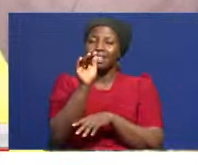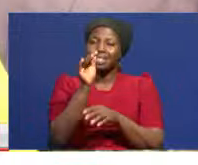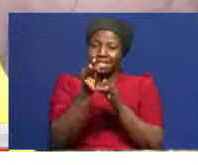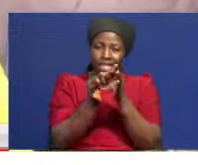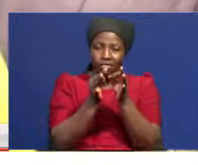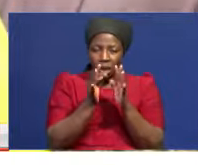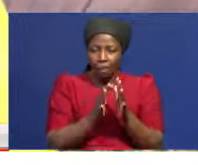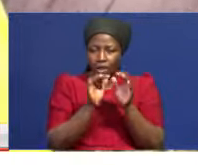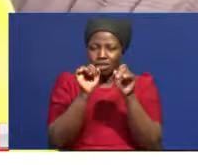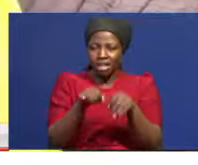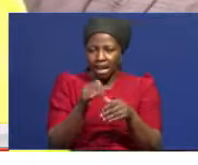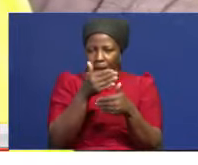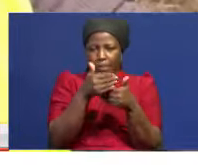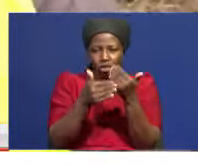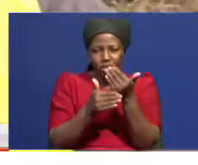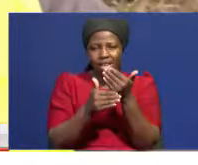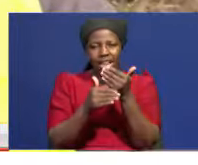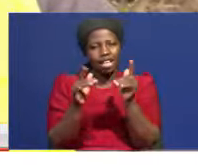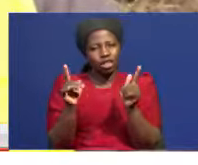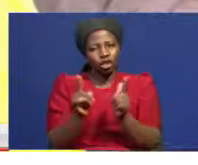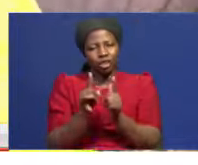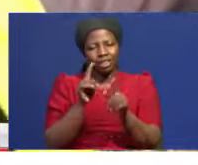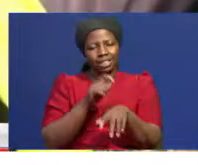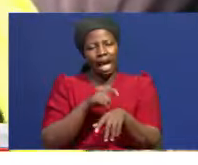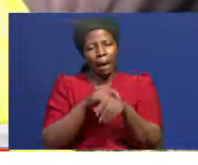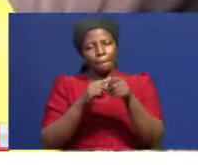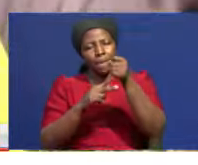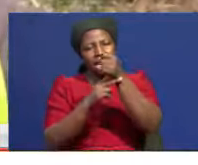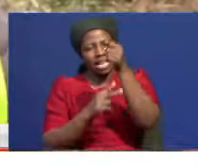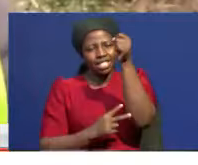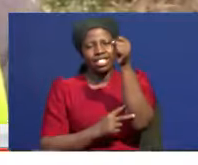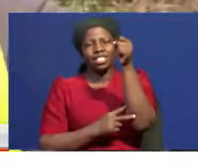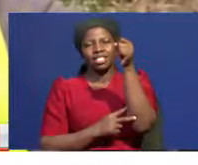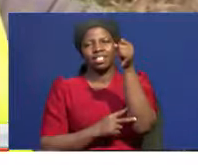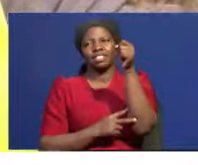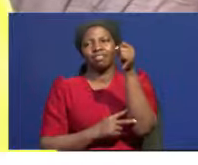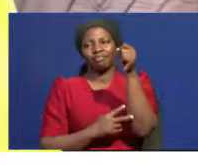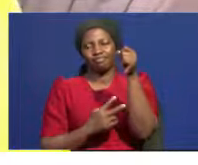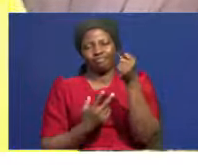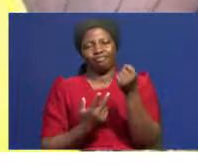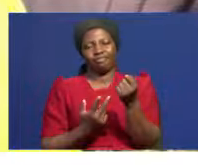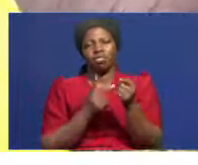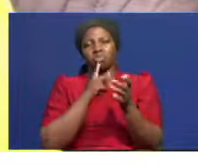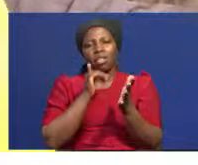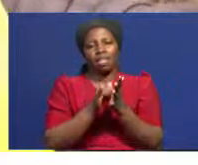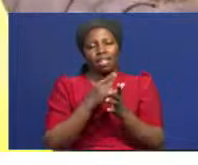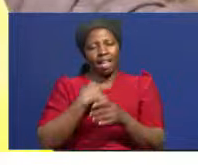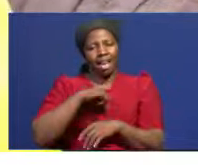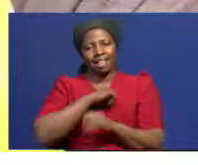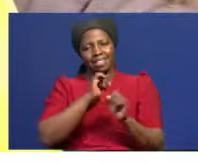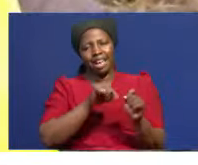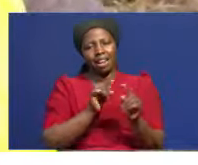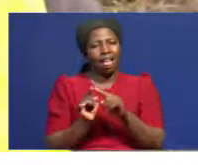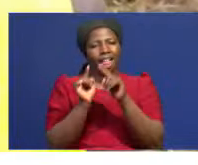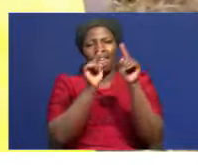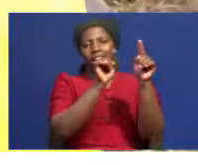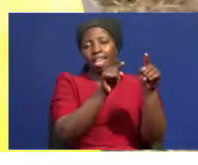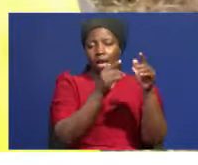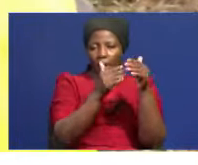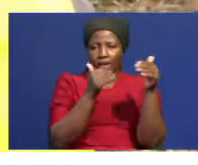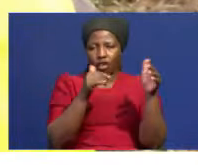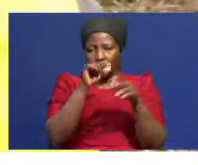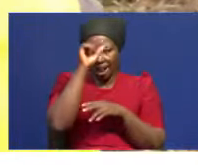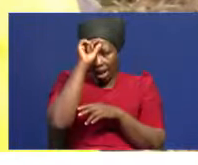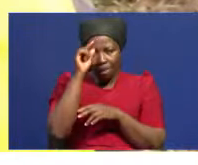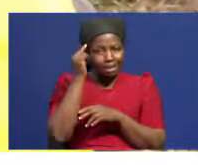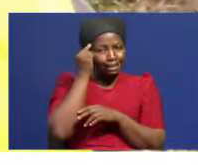kitu temporary daraja. Temporary. Hata kama ni ile ya mgogo tutengenezewe tuweze kufuka mtu aende kabla serikali ifikirie